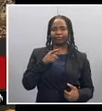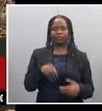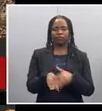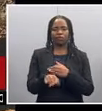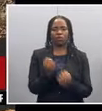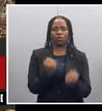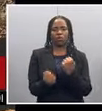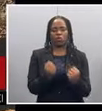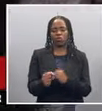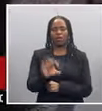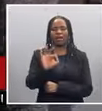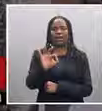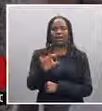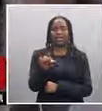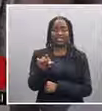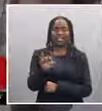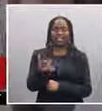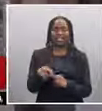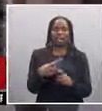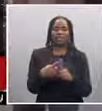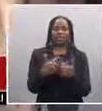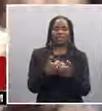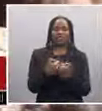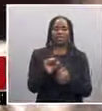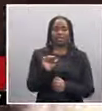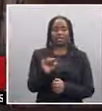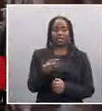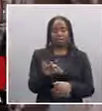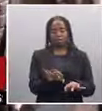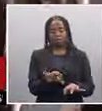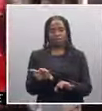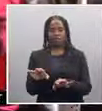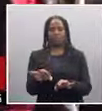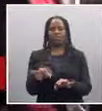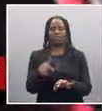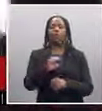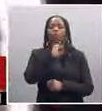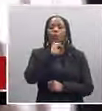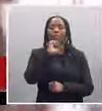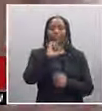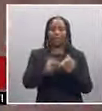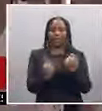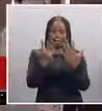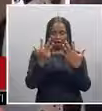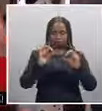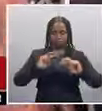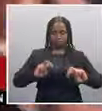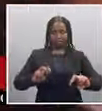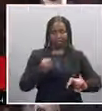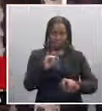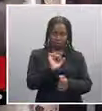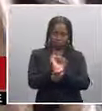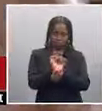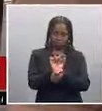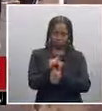Magistrates Court on Monday. The case was postponed until the 6th of August for further investigation. He will remain behind